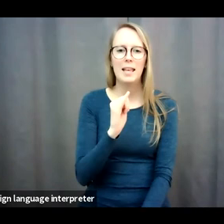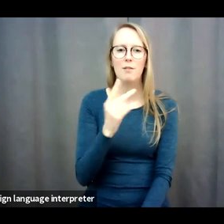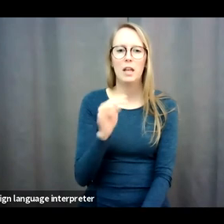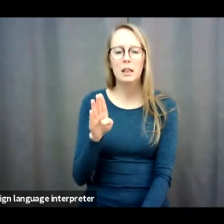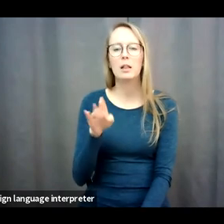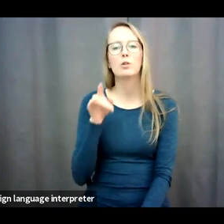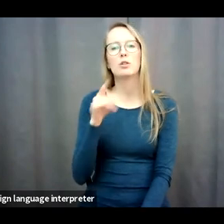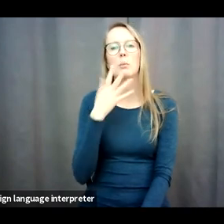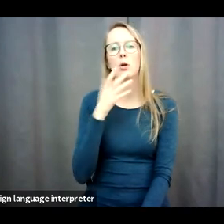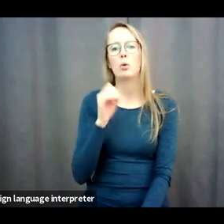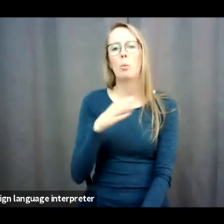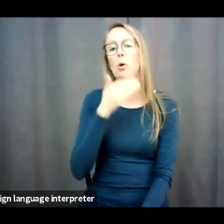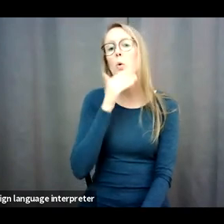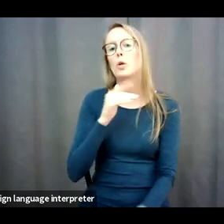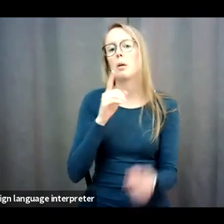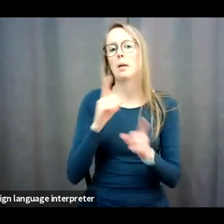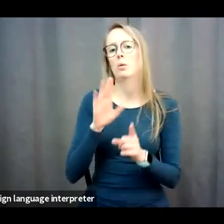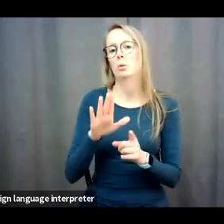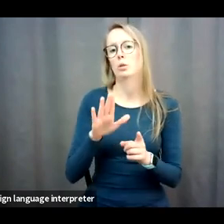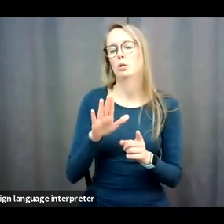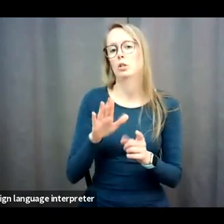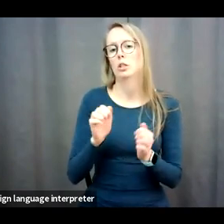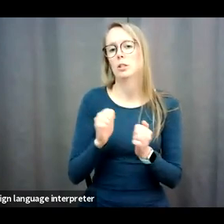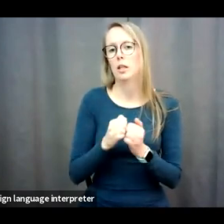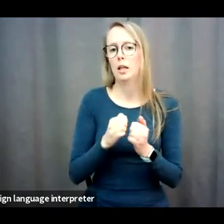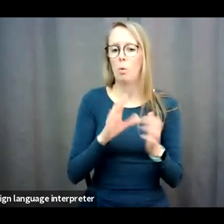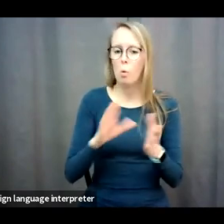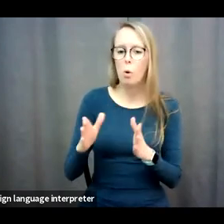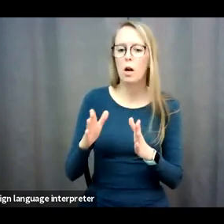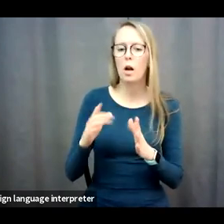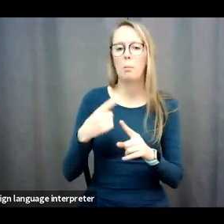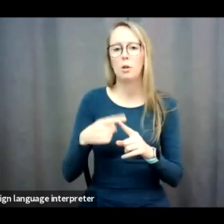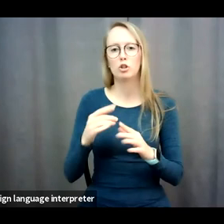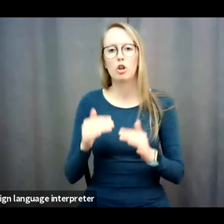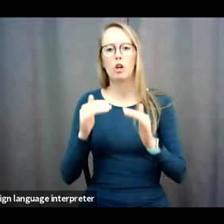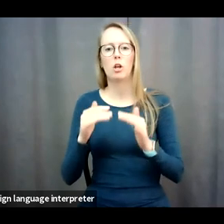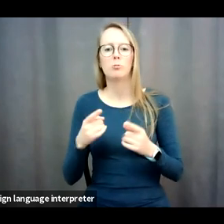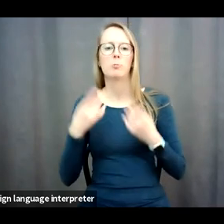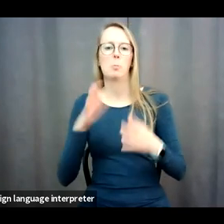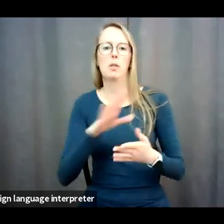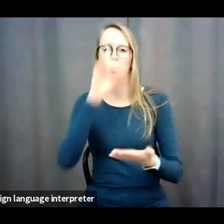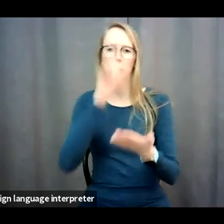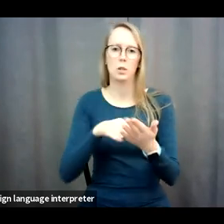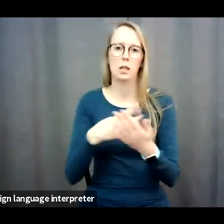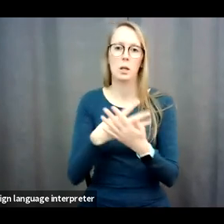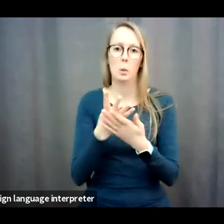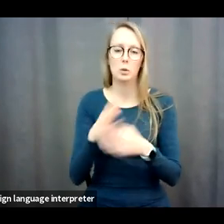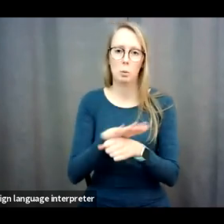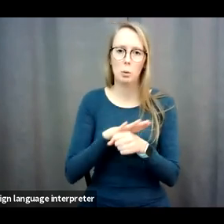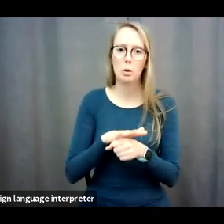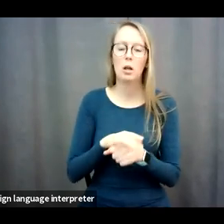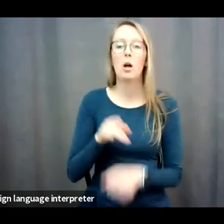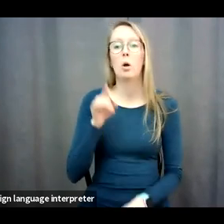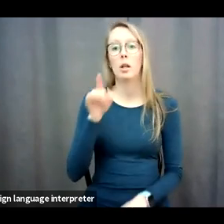Ivan is going to speak about young people's ways of organizing and raising their voice in the Nordic region. Ivan is from the